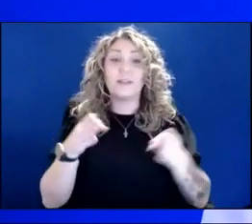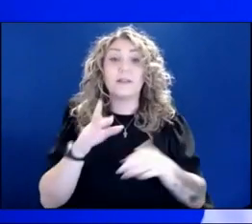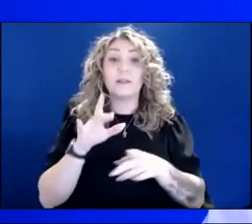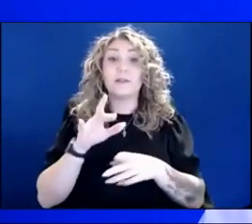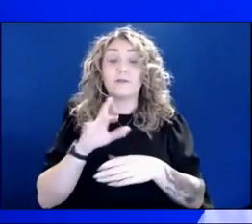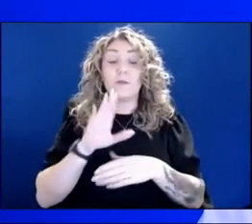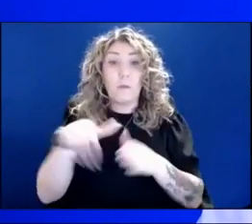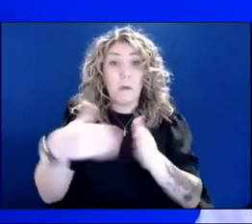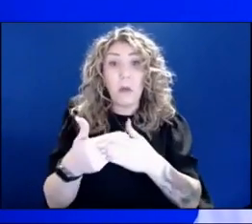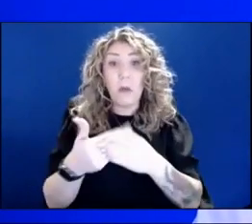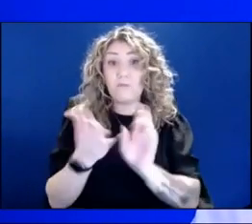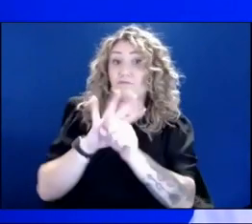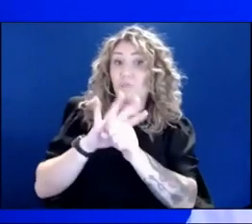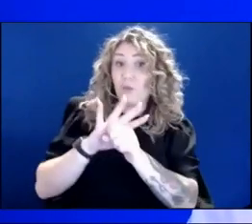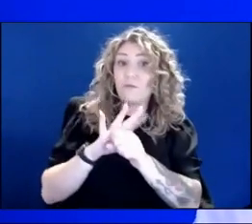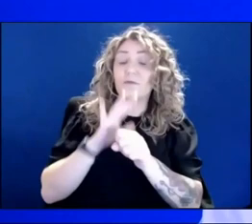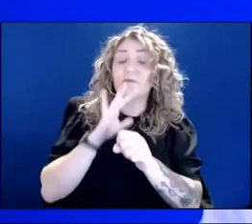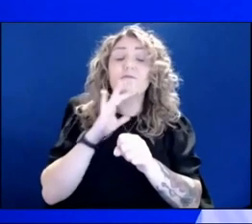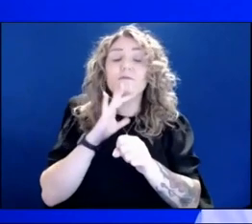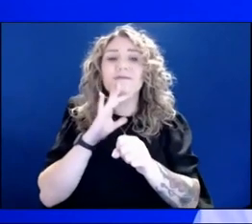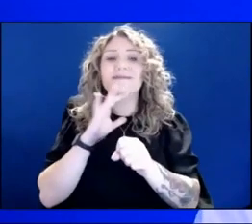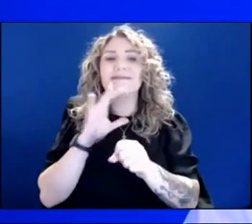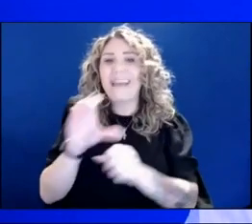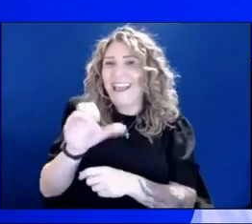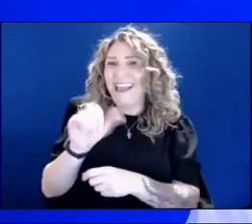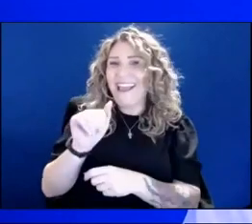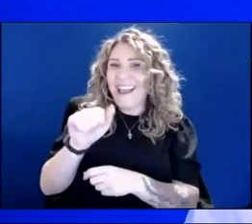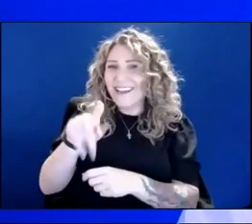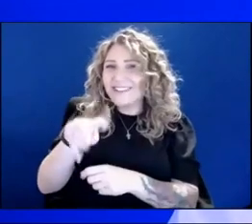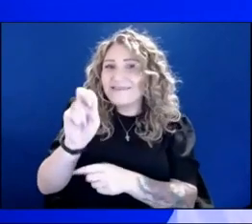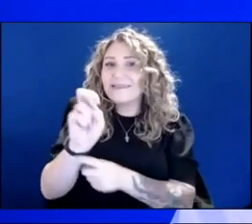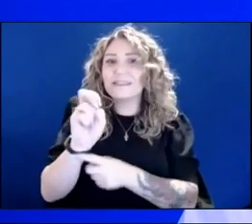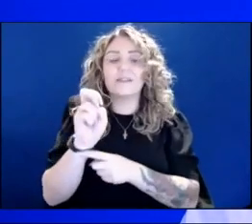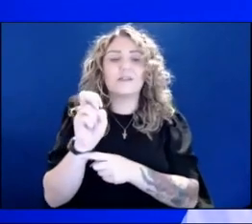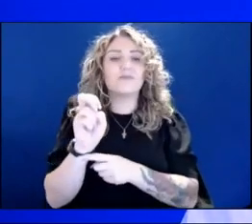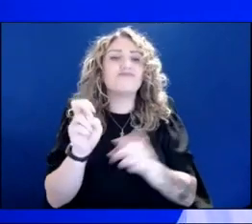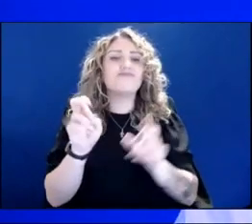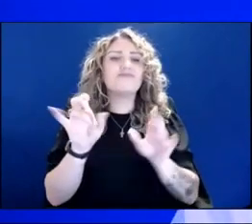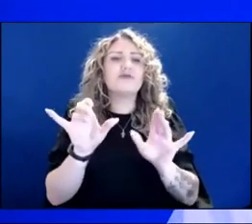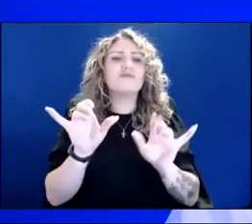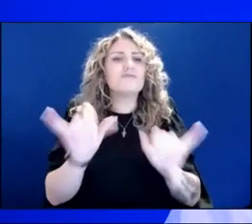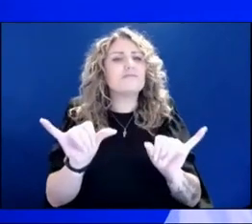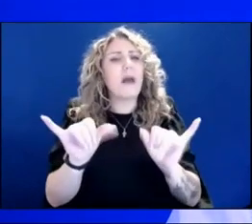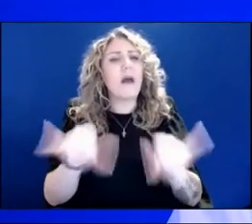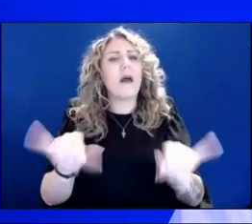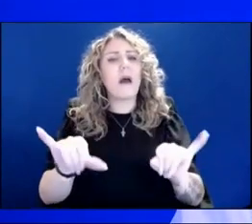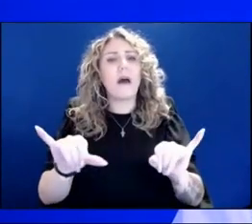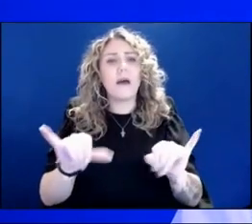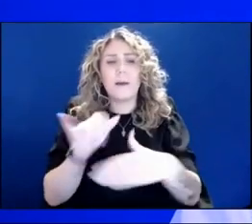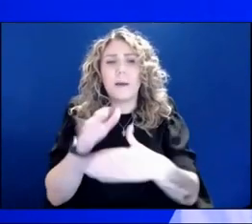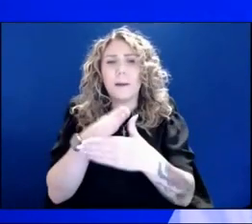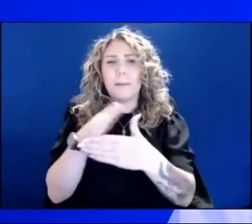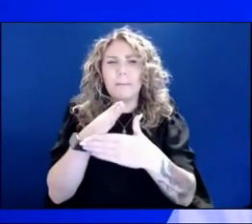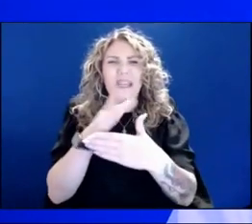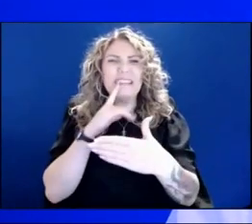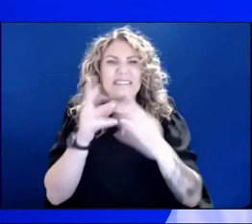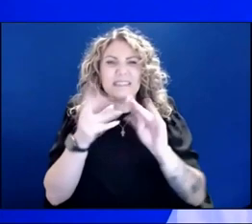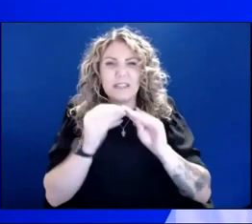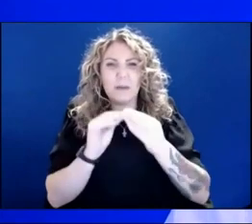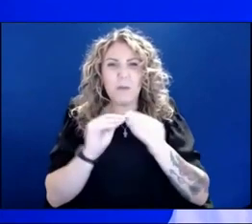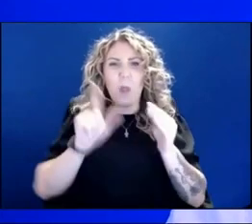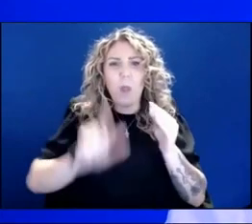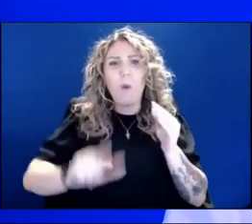the ones we're considering active cases are holding steady in those mid-teens, and we'll kind of keep watching that. We know that